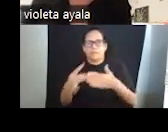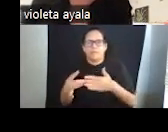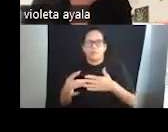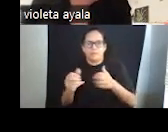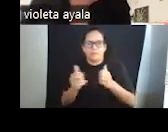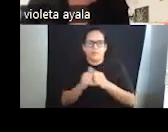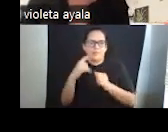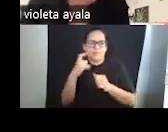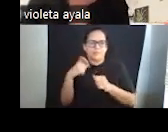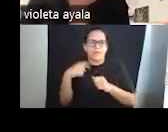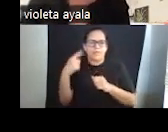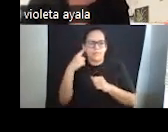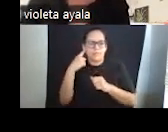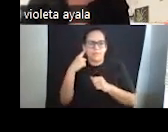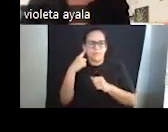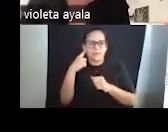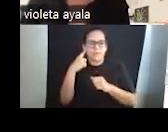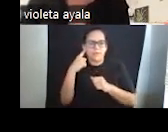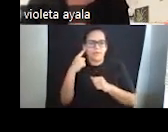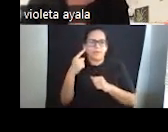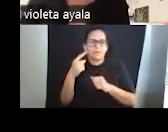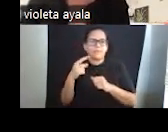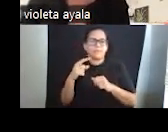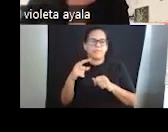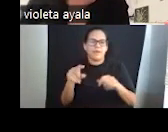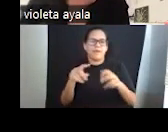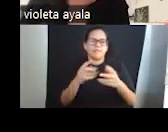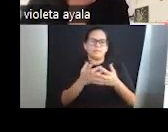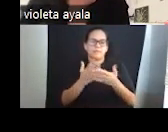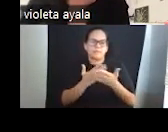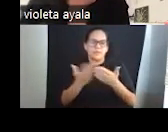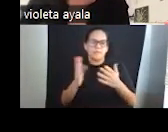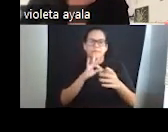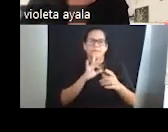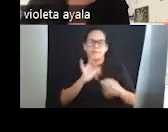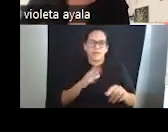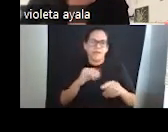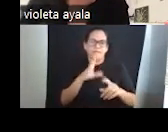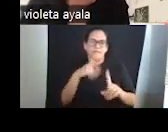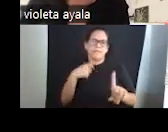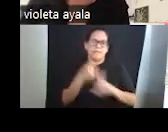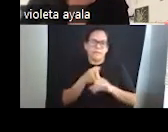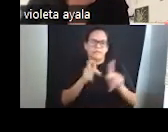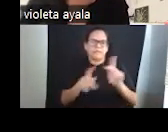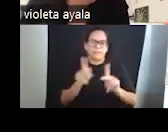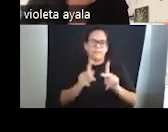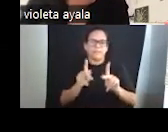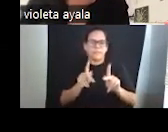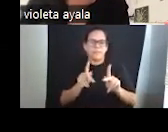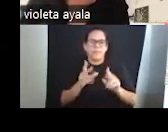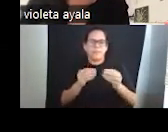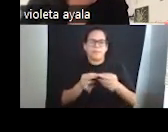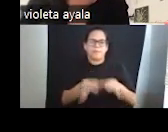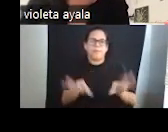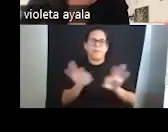emphasizing that the threats and harms that are very real and are already impacting people, and more